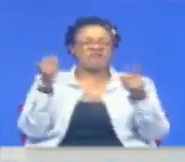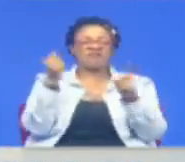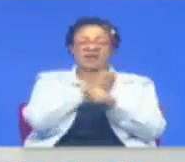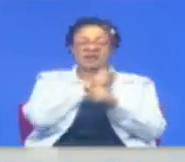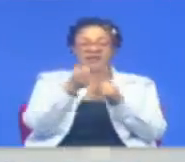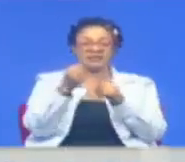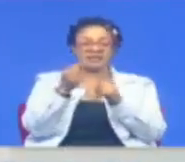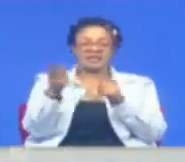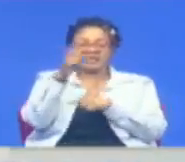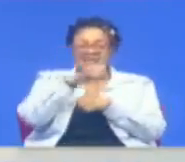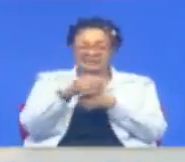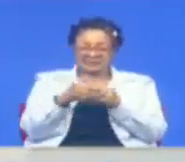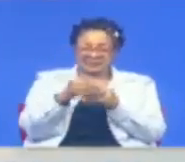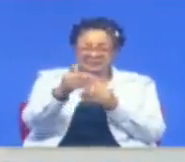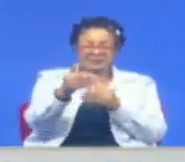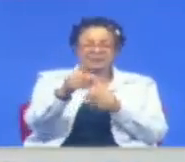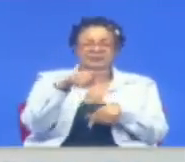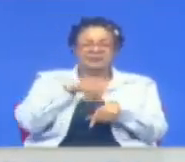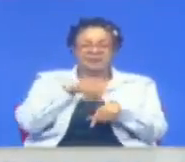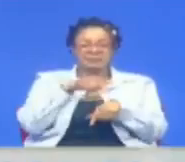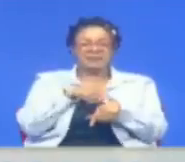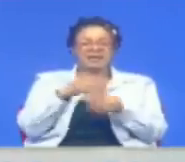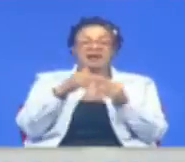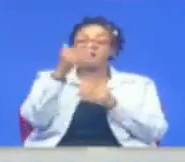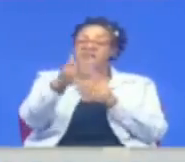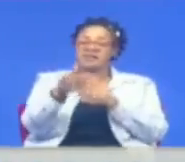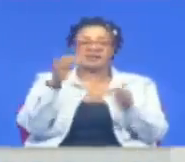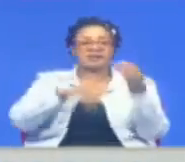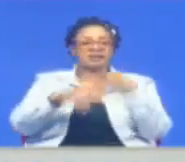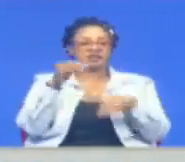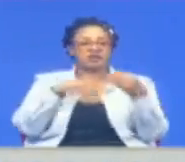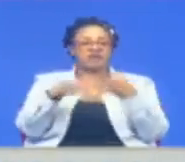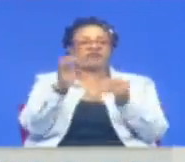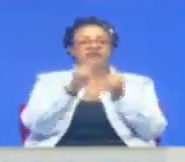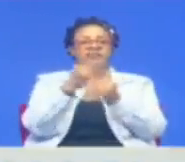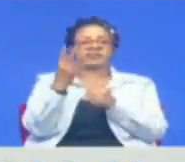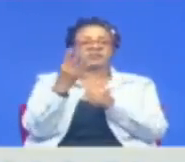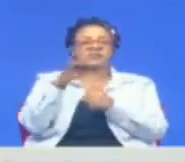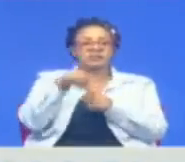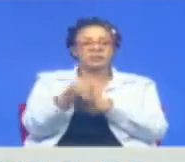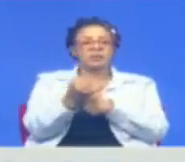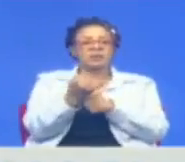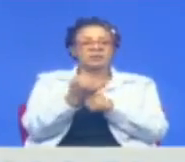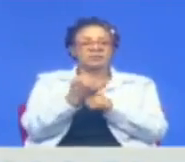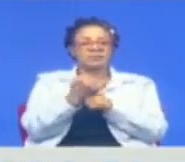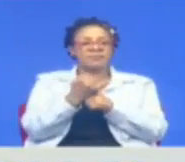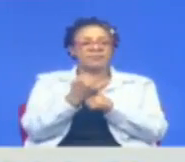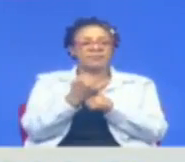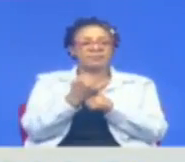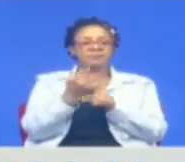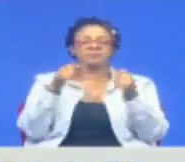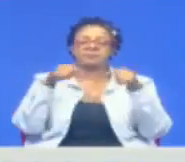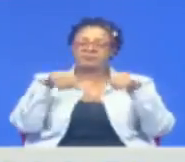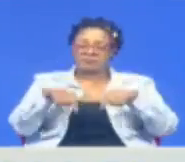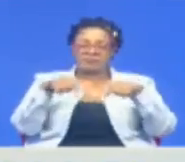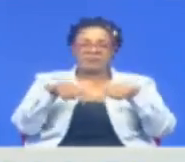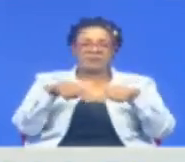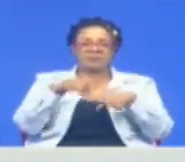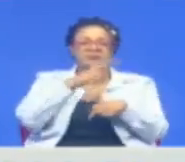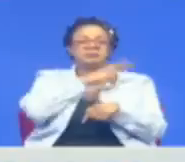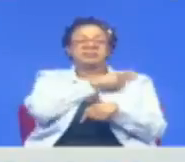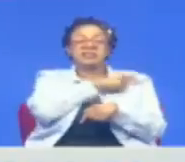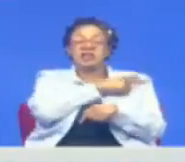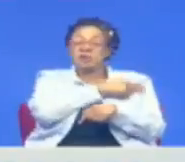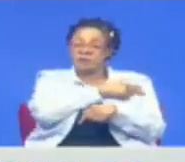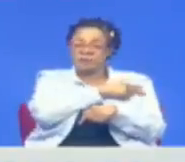to, during, and immediately after the election slated for 14th January. Today, the Inspector General of Police,